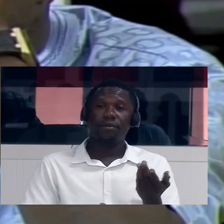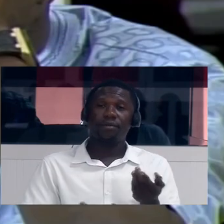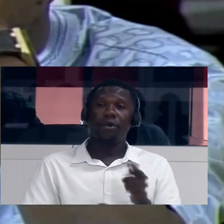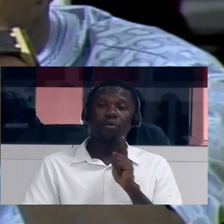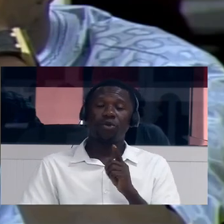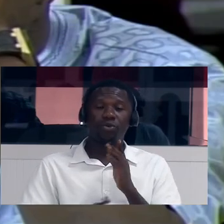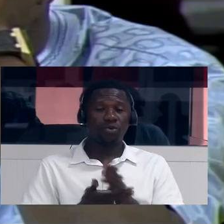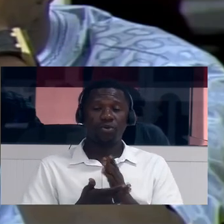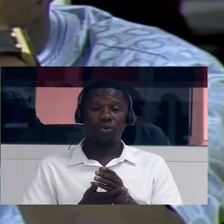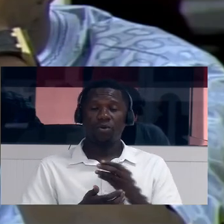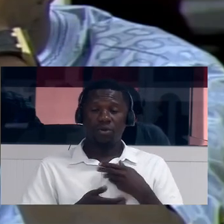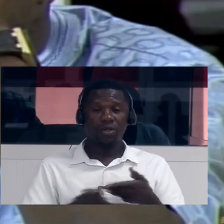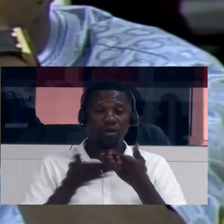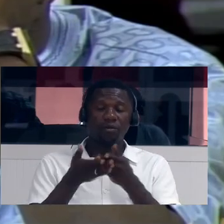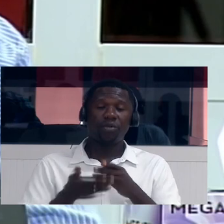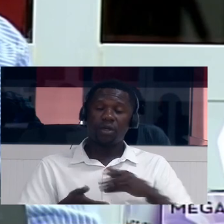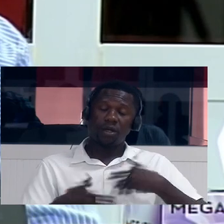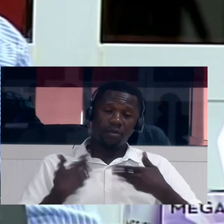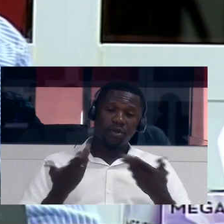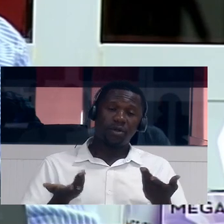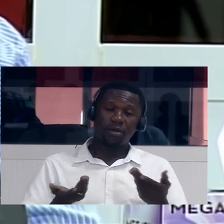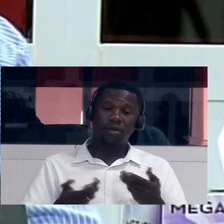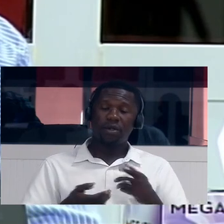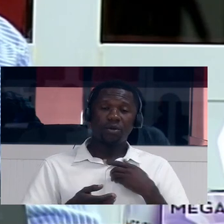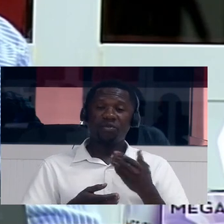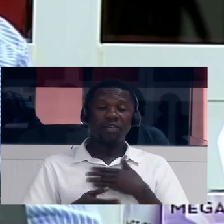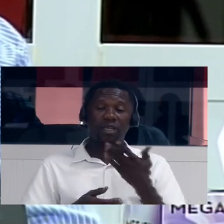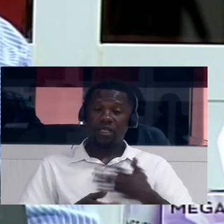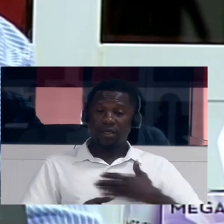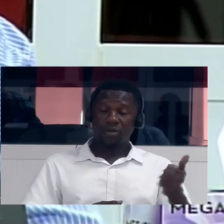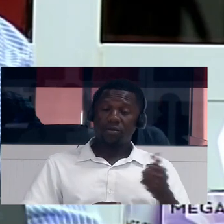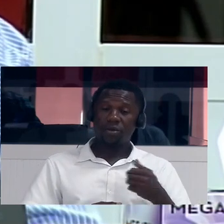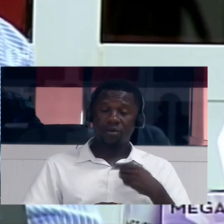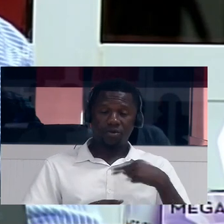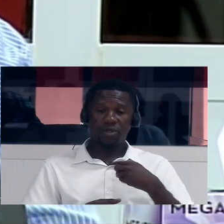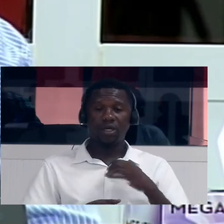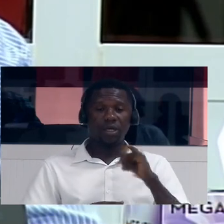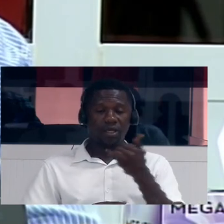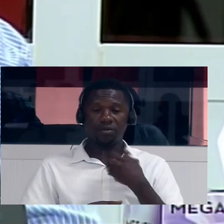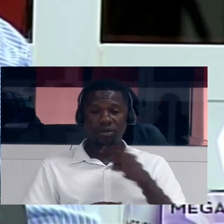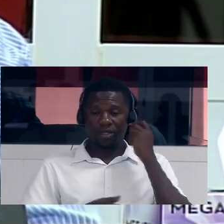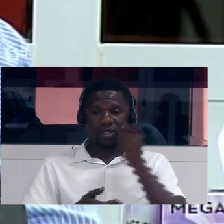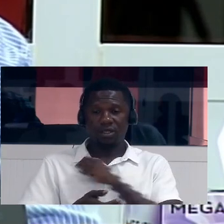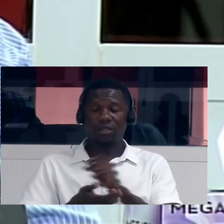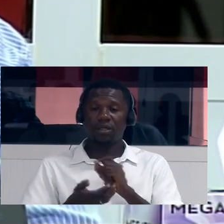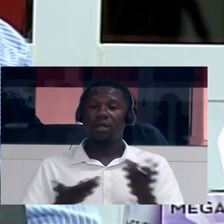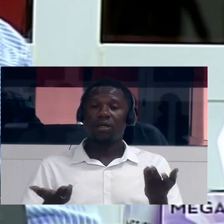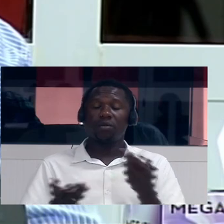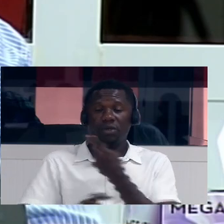But of course, I wouldn't give them the pleasure. That would have been very heroic by me to say, yes, I resign. But I would have paid the price. I